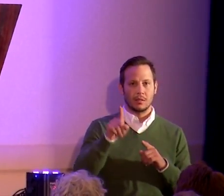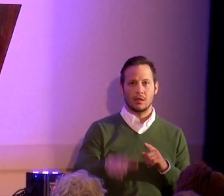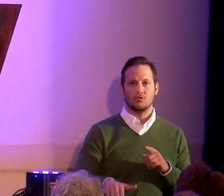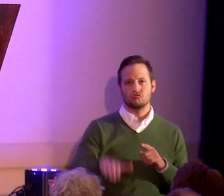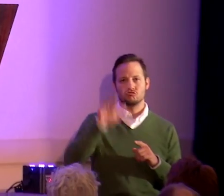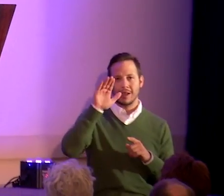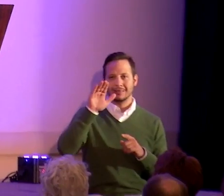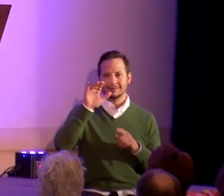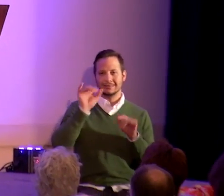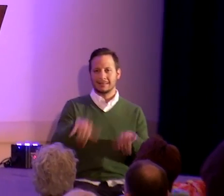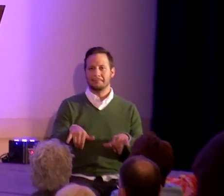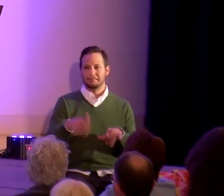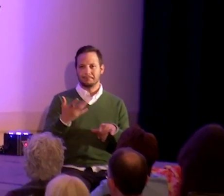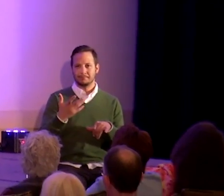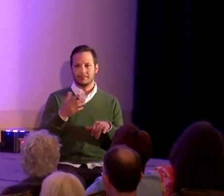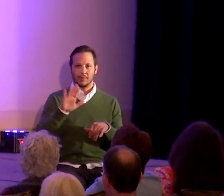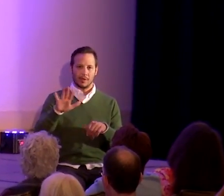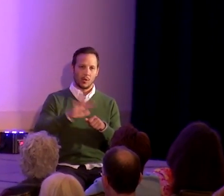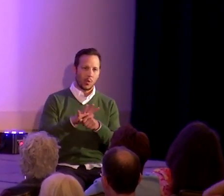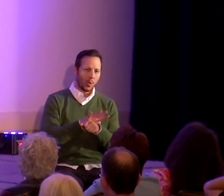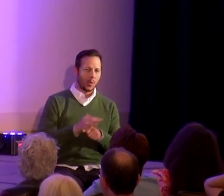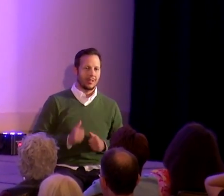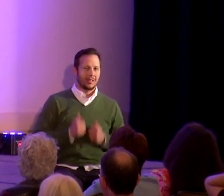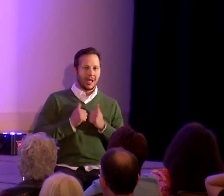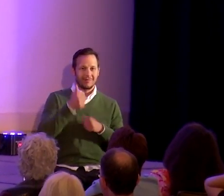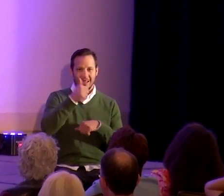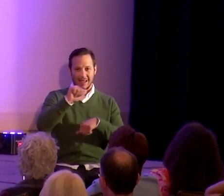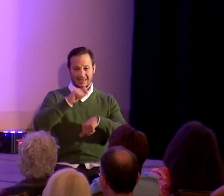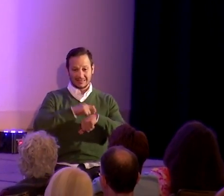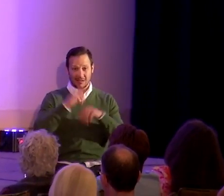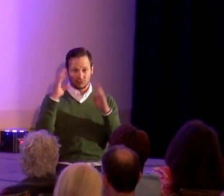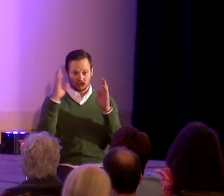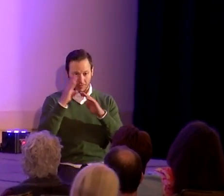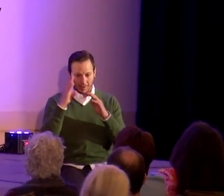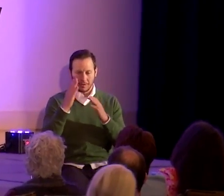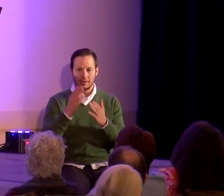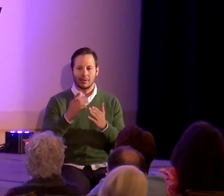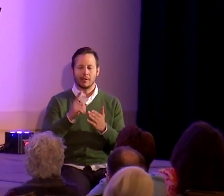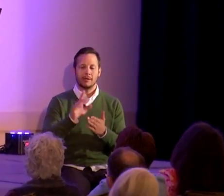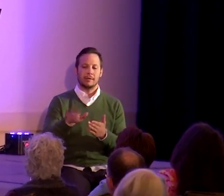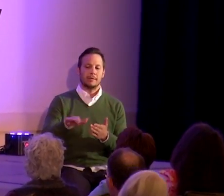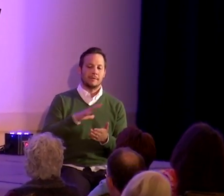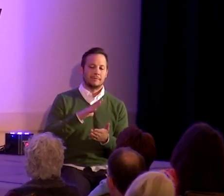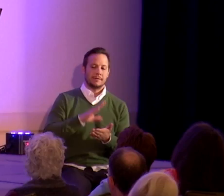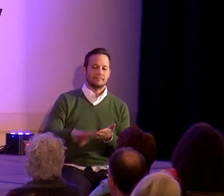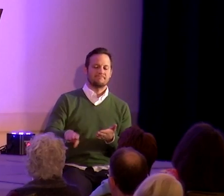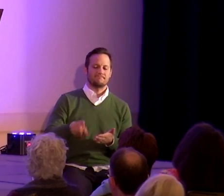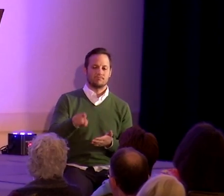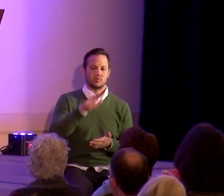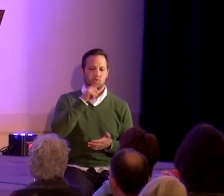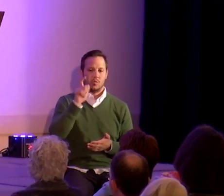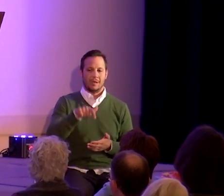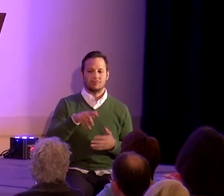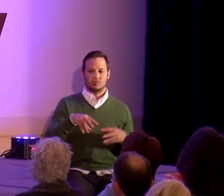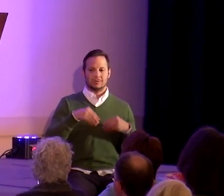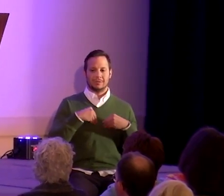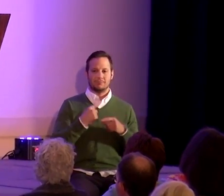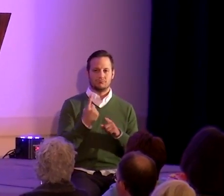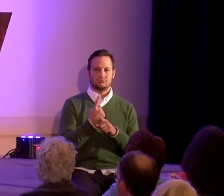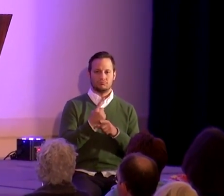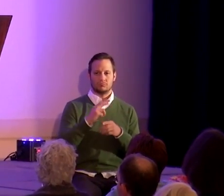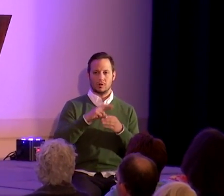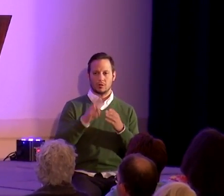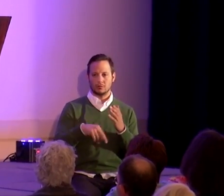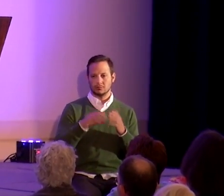any different. Their entire life, every time they've gotten in trouble, they've been told you will not face the consequences for your actions. They've